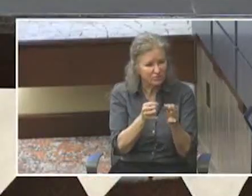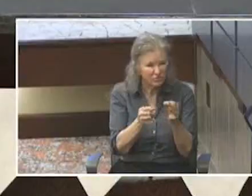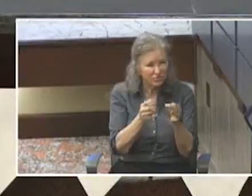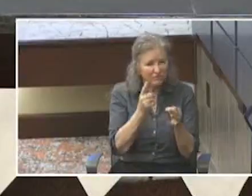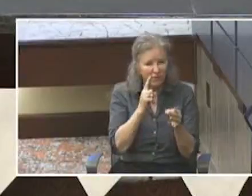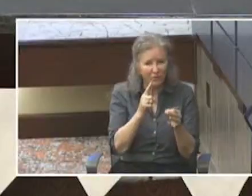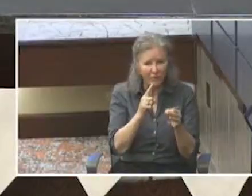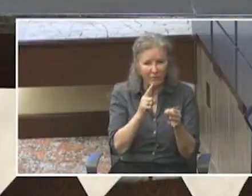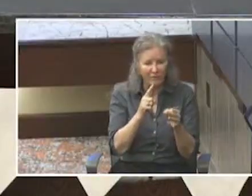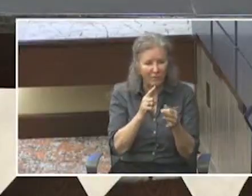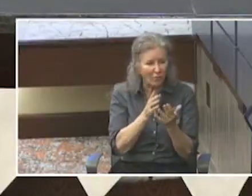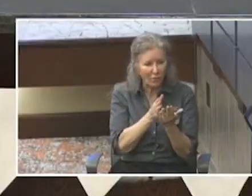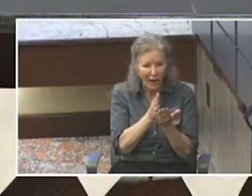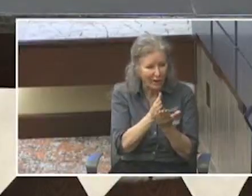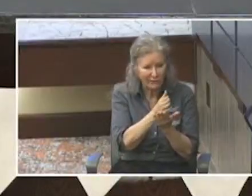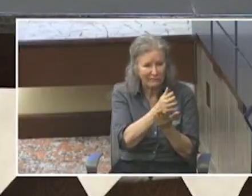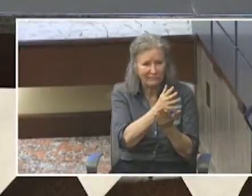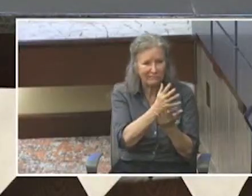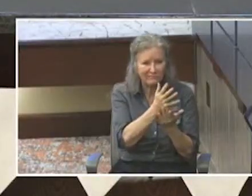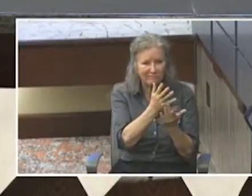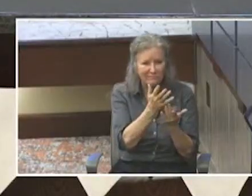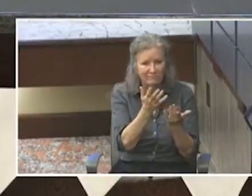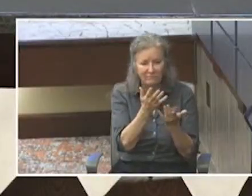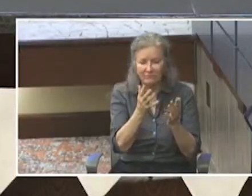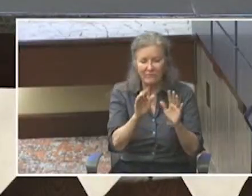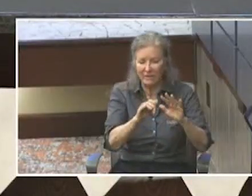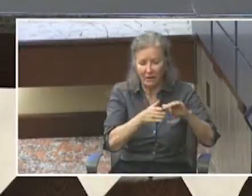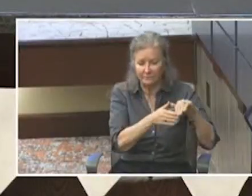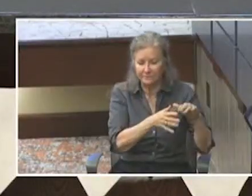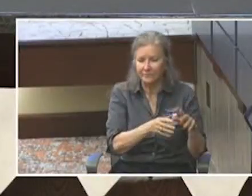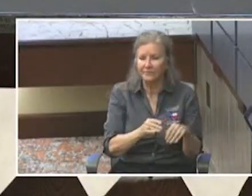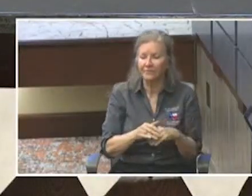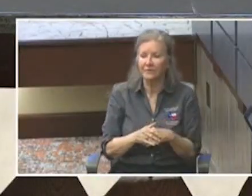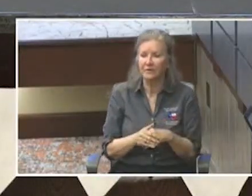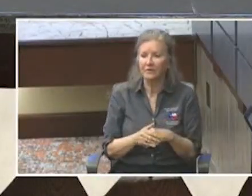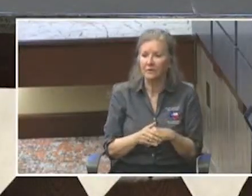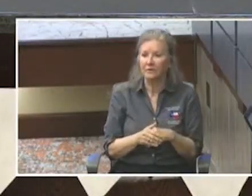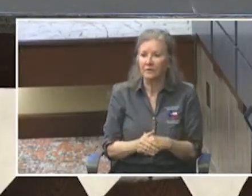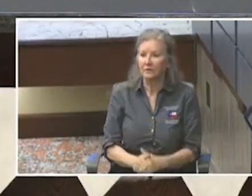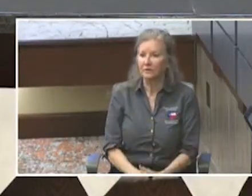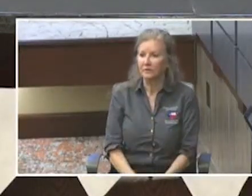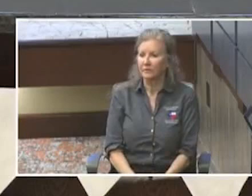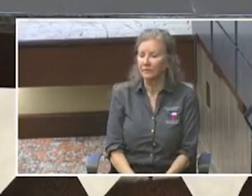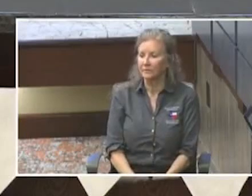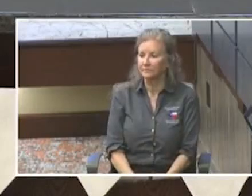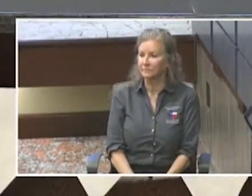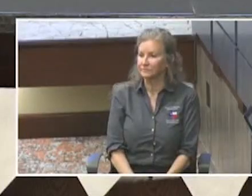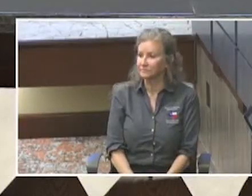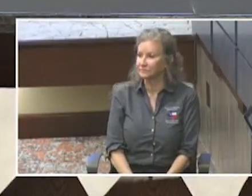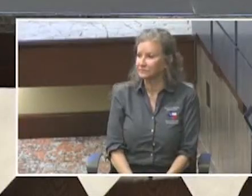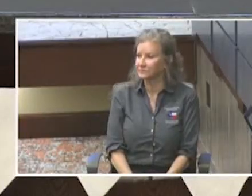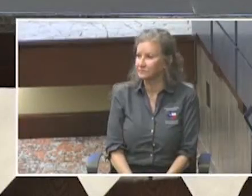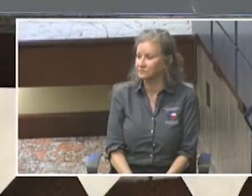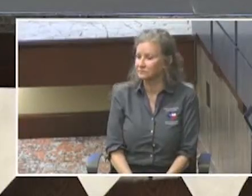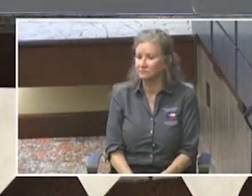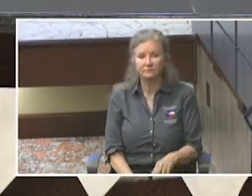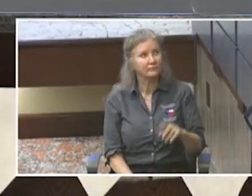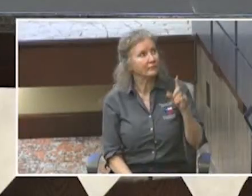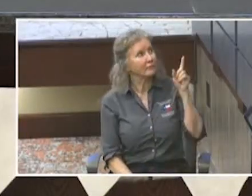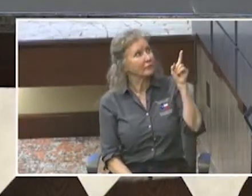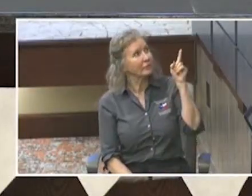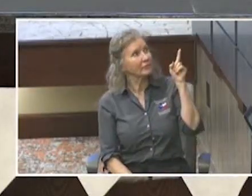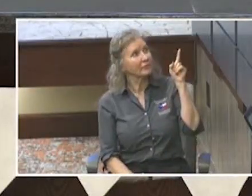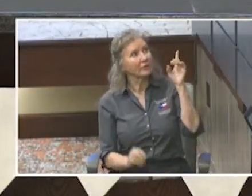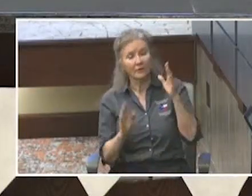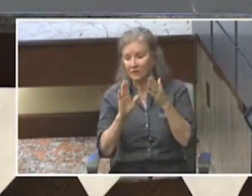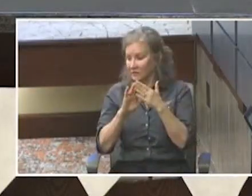think Councilmember Borders has a affidavit of substantial interest on that one. Mayor, we have